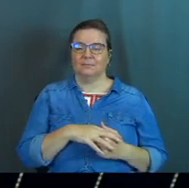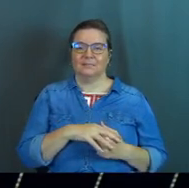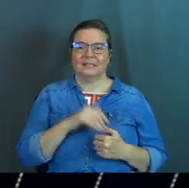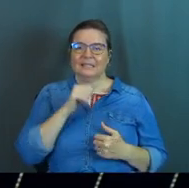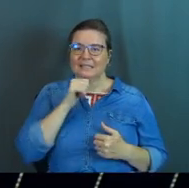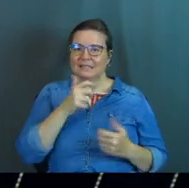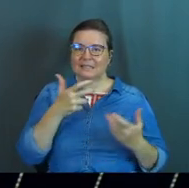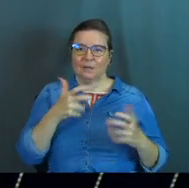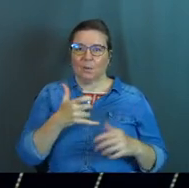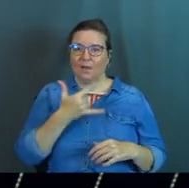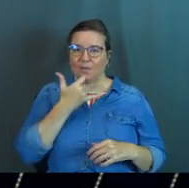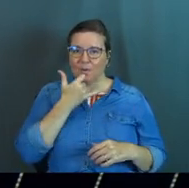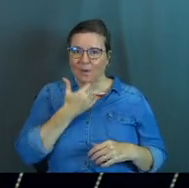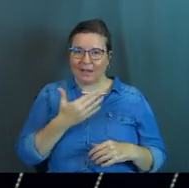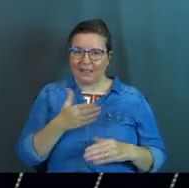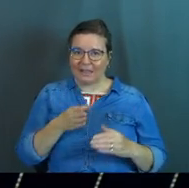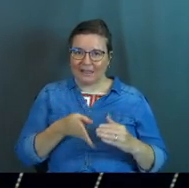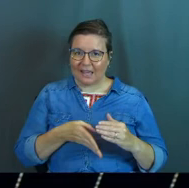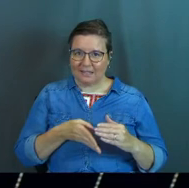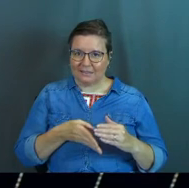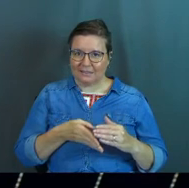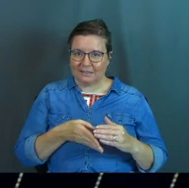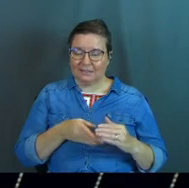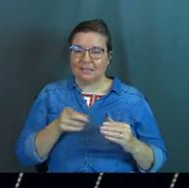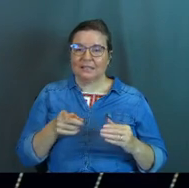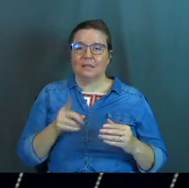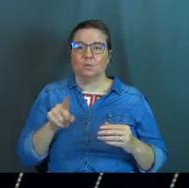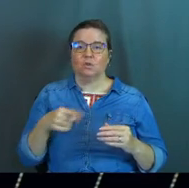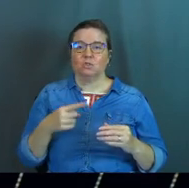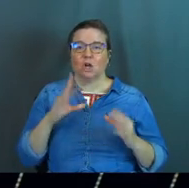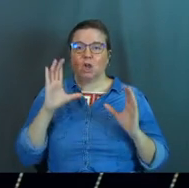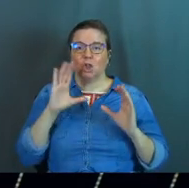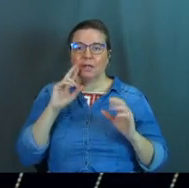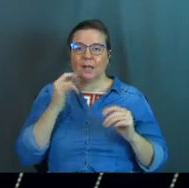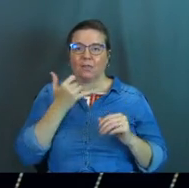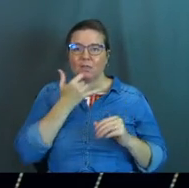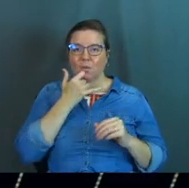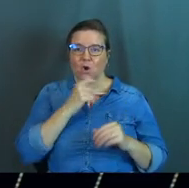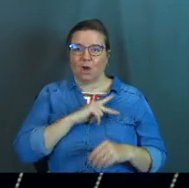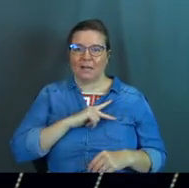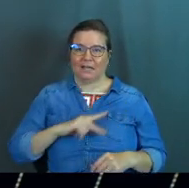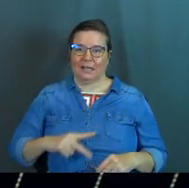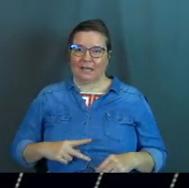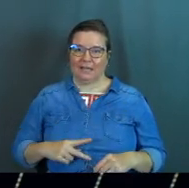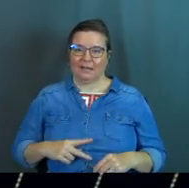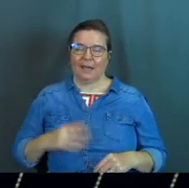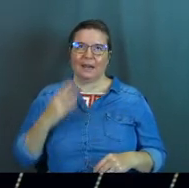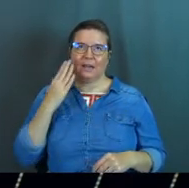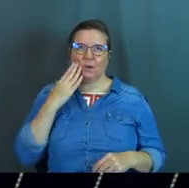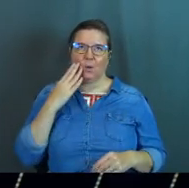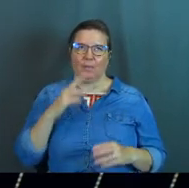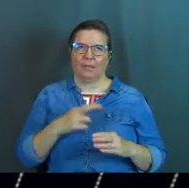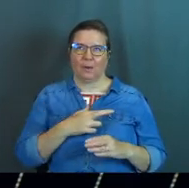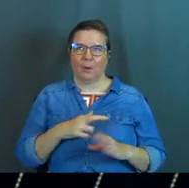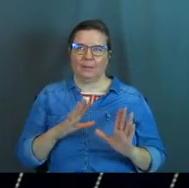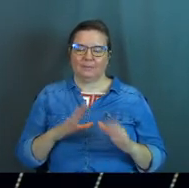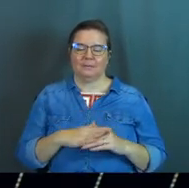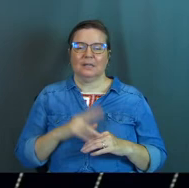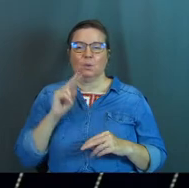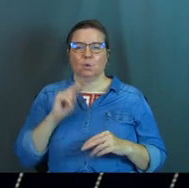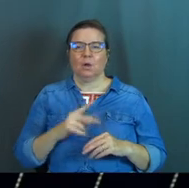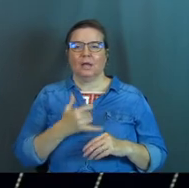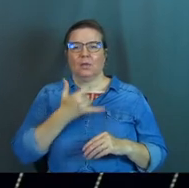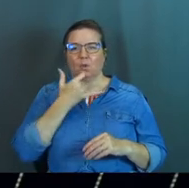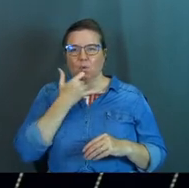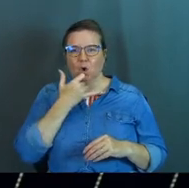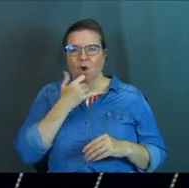he didn't want the wrong thing in the end. He was just looking at the wrong king. And I know that rhymed. He was looking